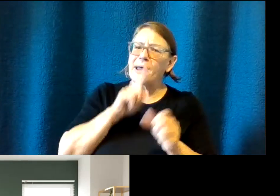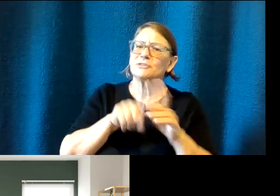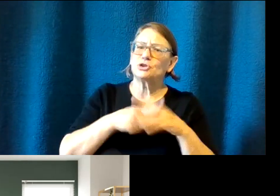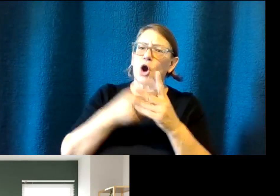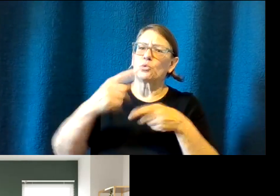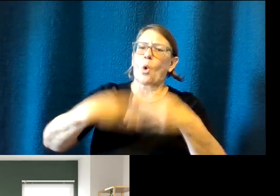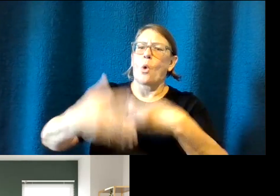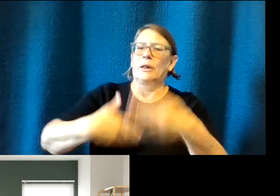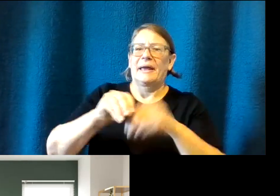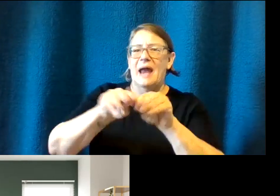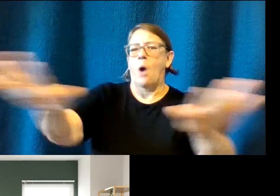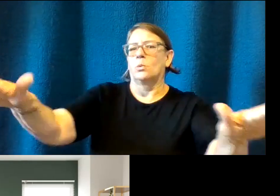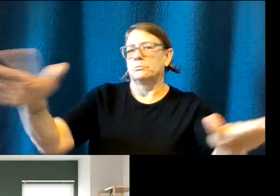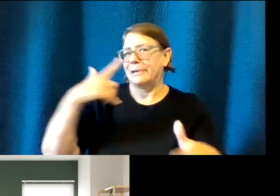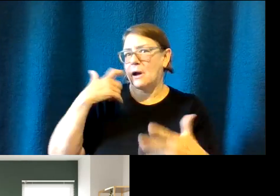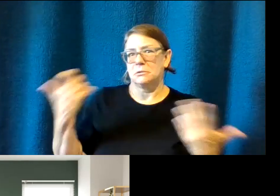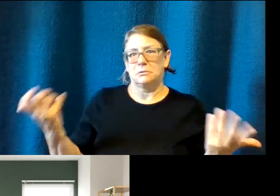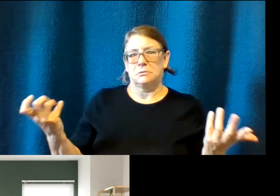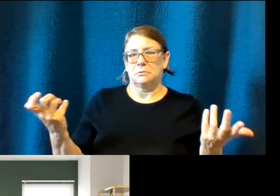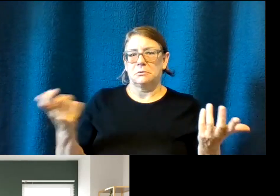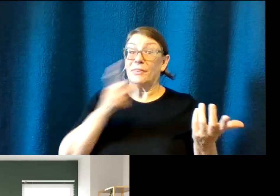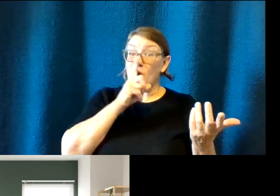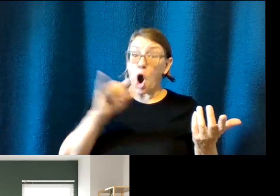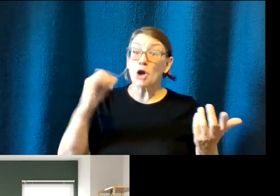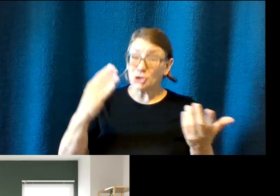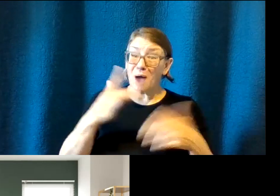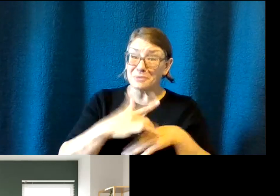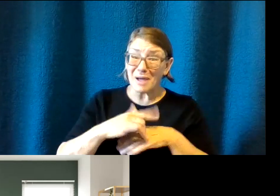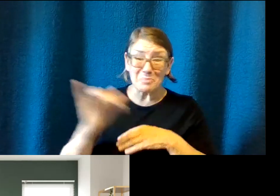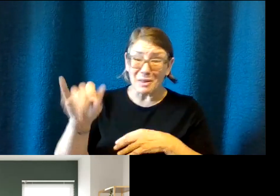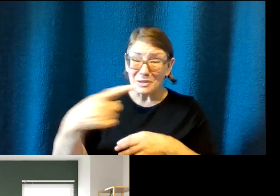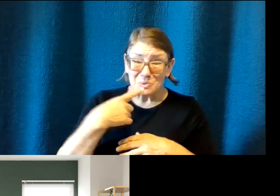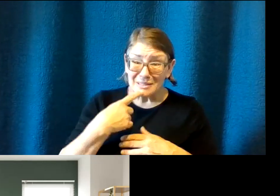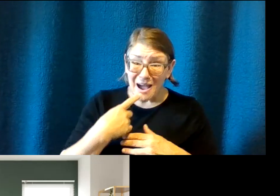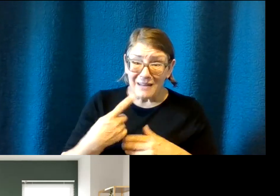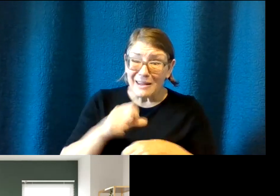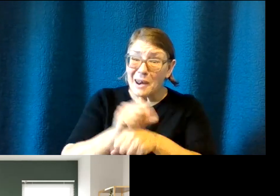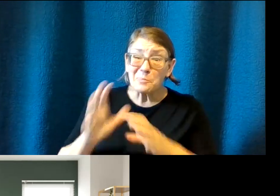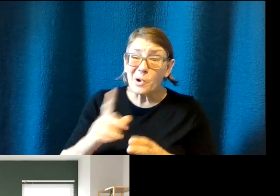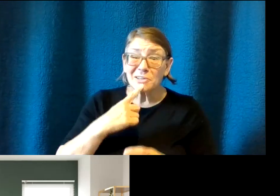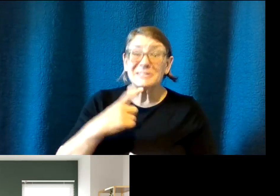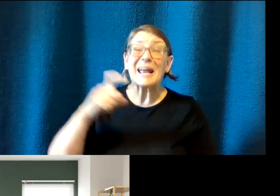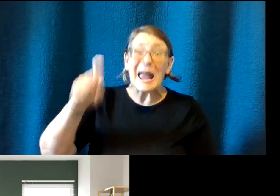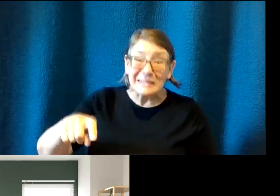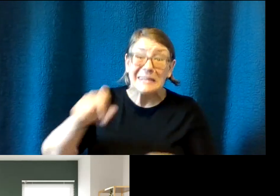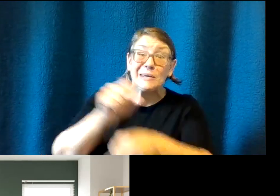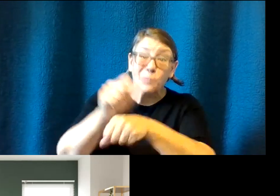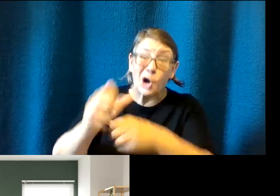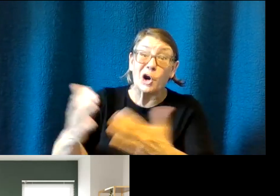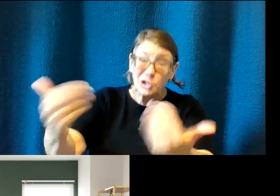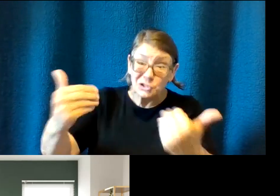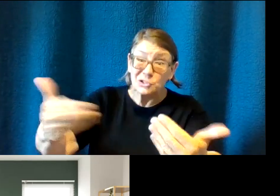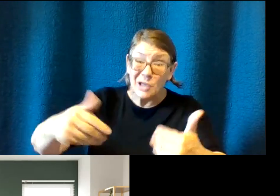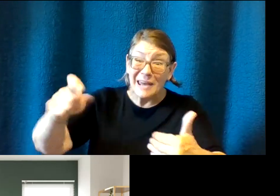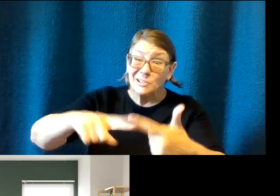out, because there are jobs available, like you said, and employers are saying that they need workers. So I